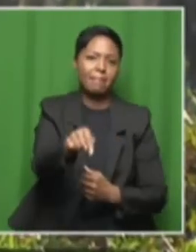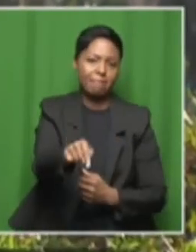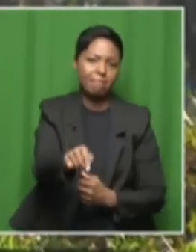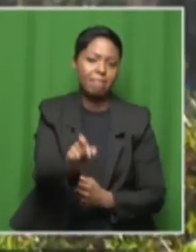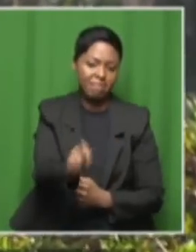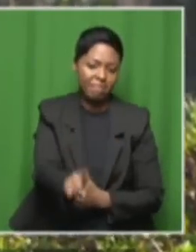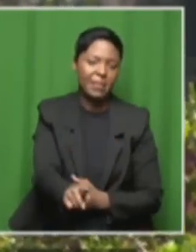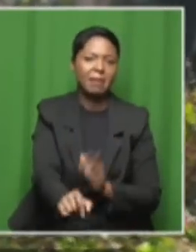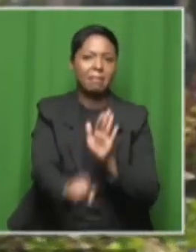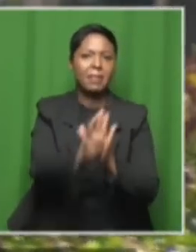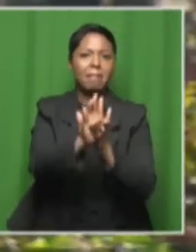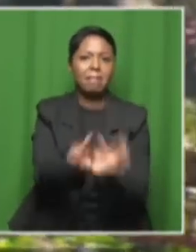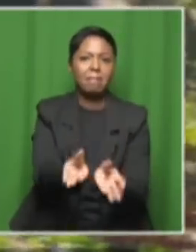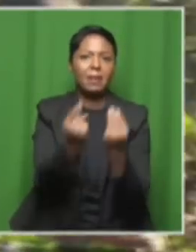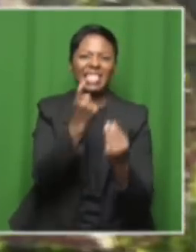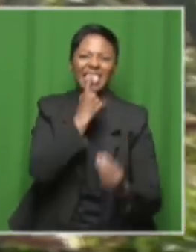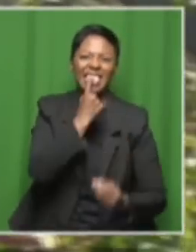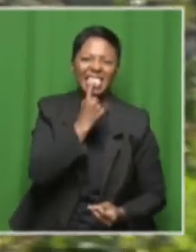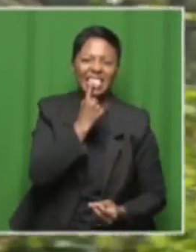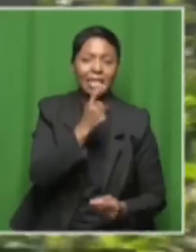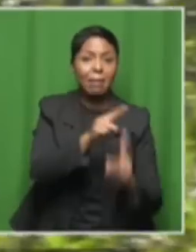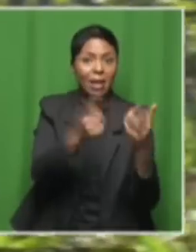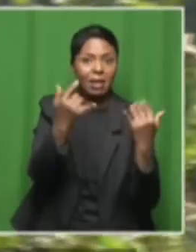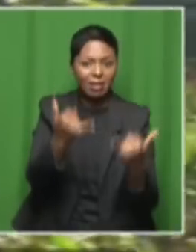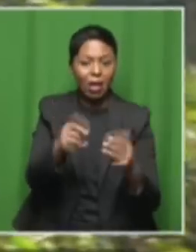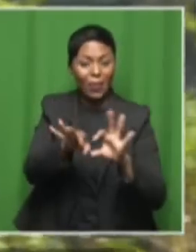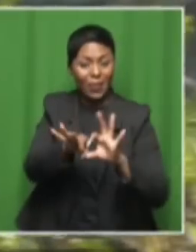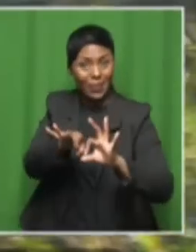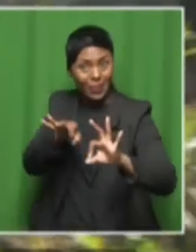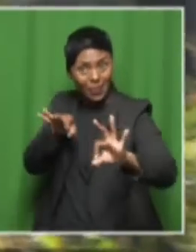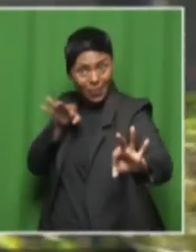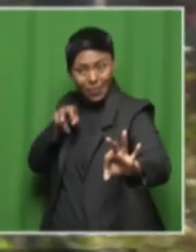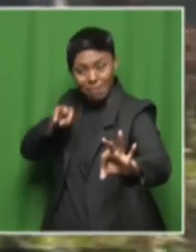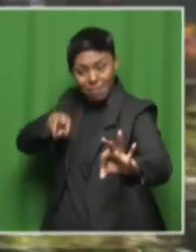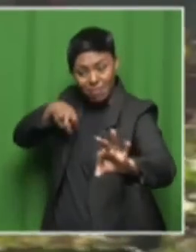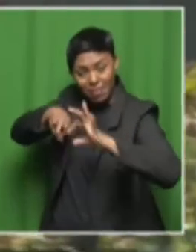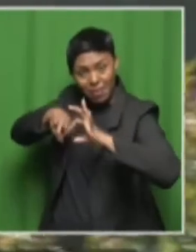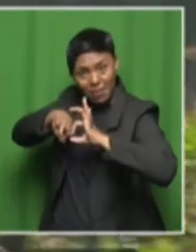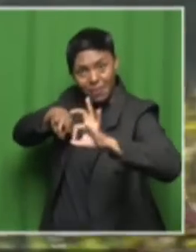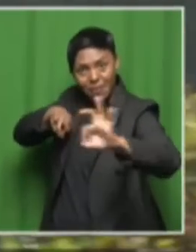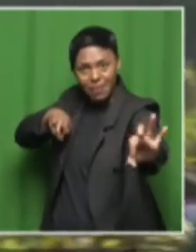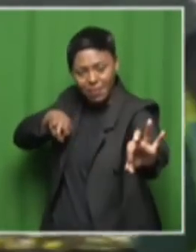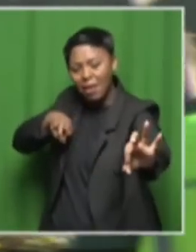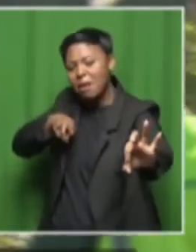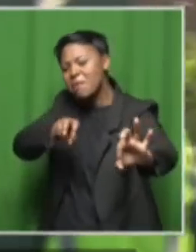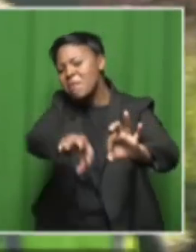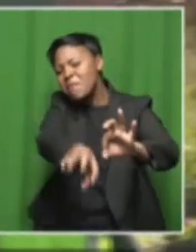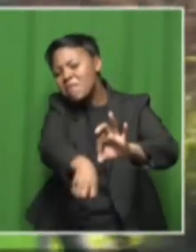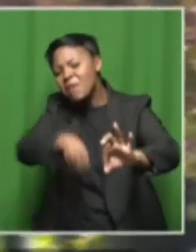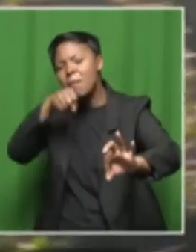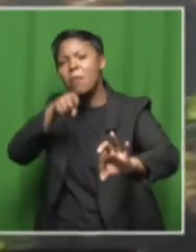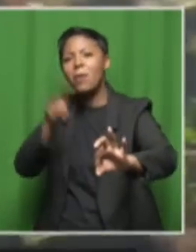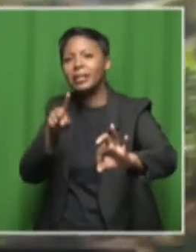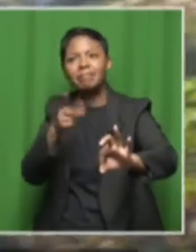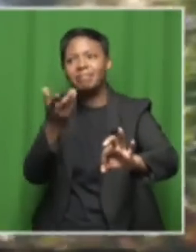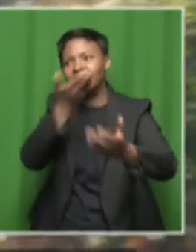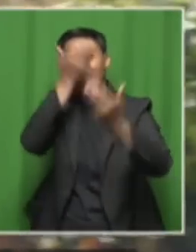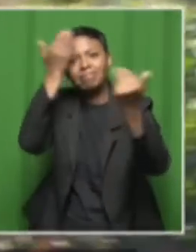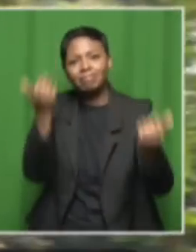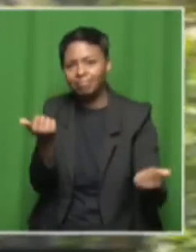at the stage. But what exactly they're pulling, Leanne and Sakina, I'm not going to be able to confirm for you at this stage, but there certainly